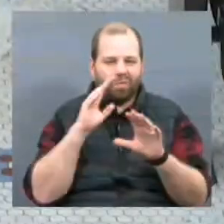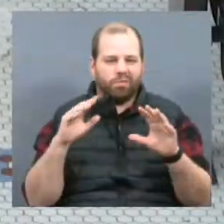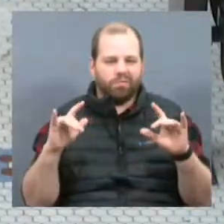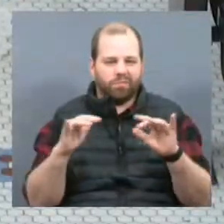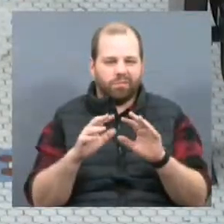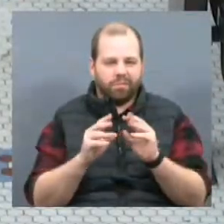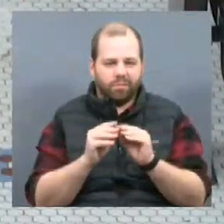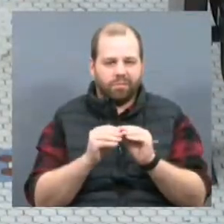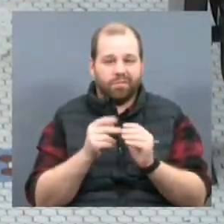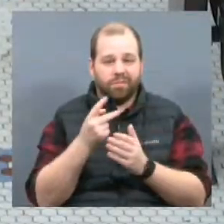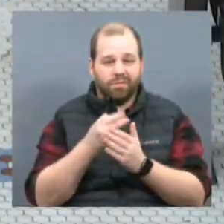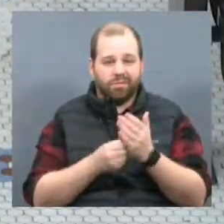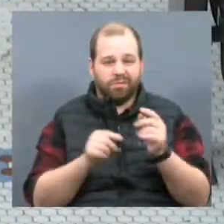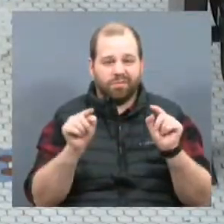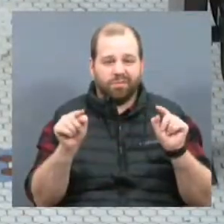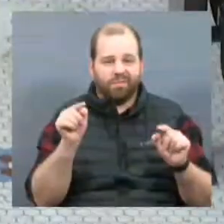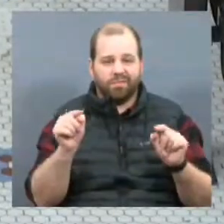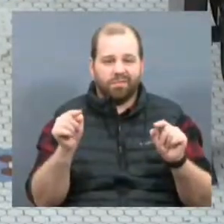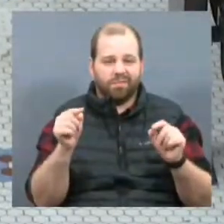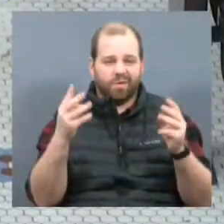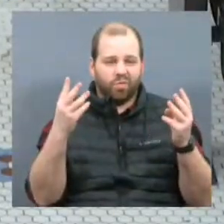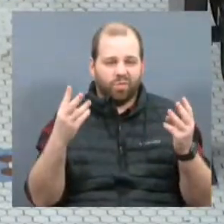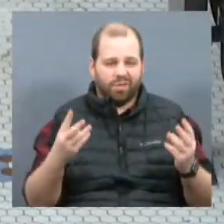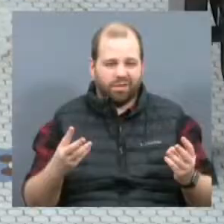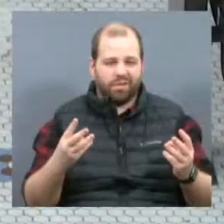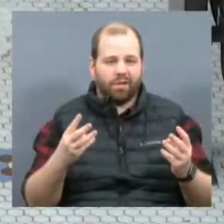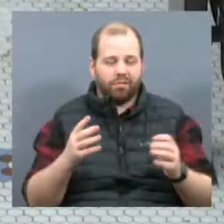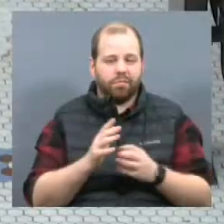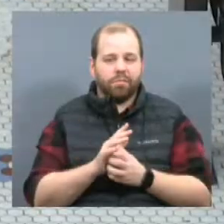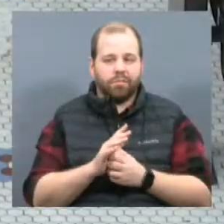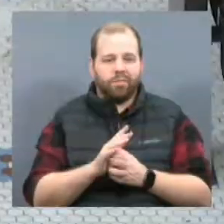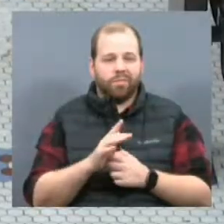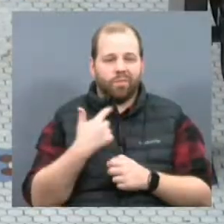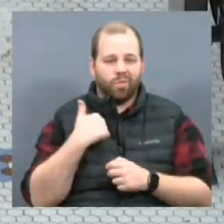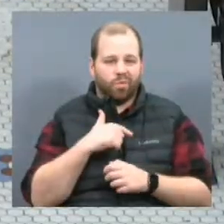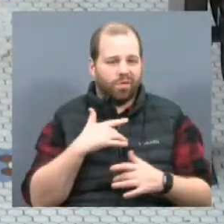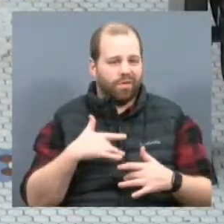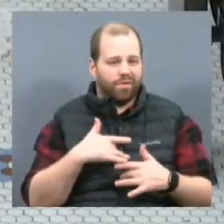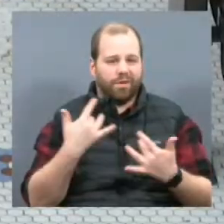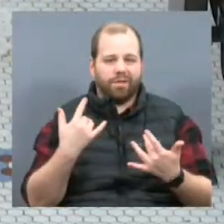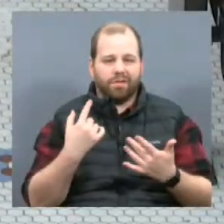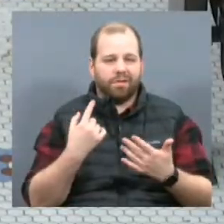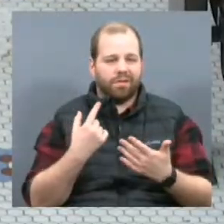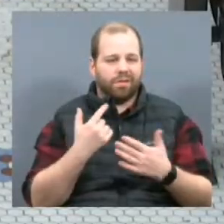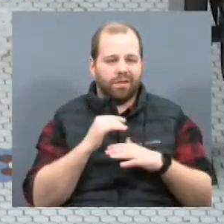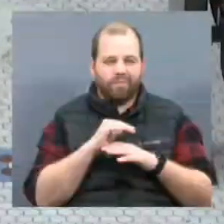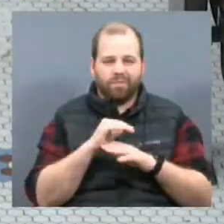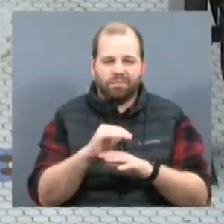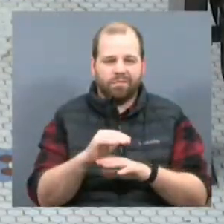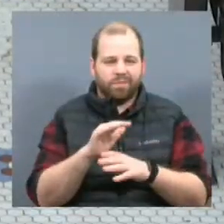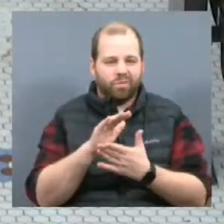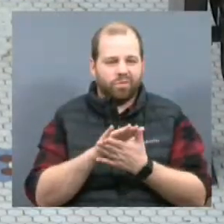They both meet on Wednesday nights. We have events going on all the time at school, ball games,